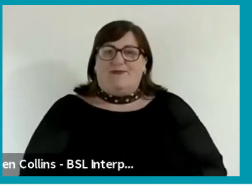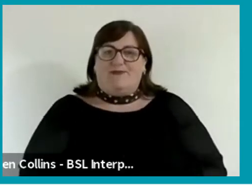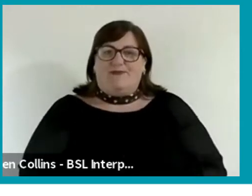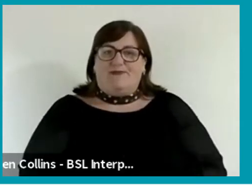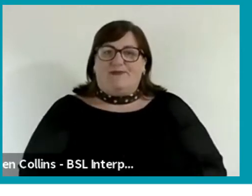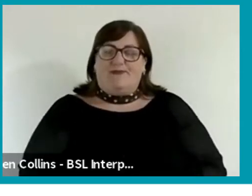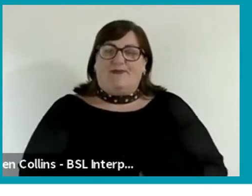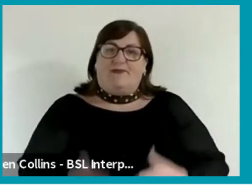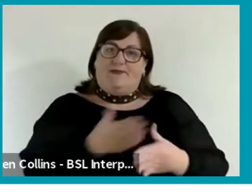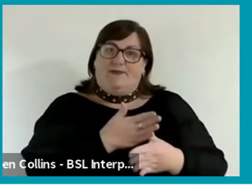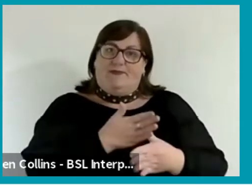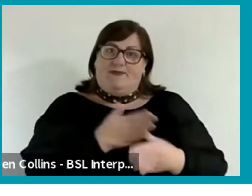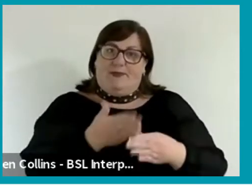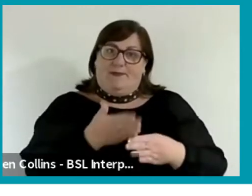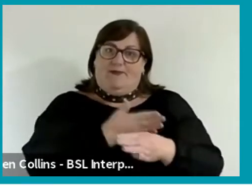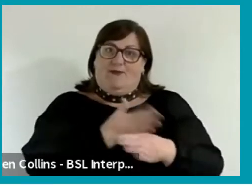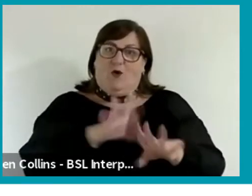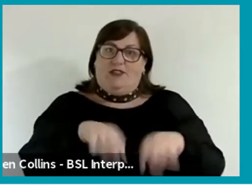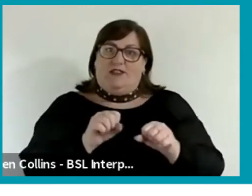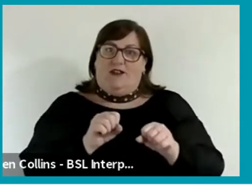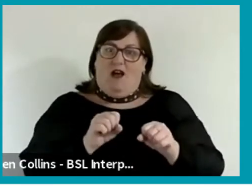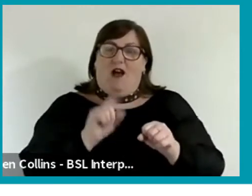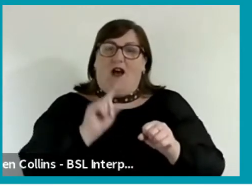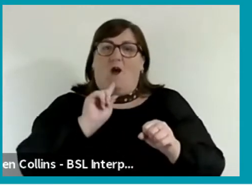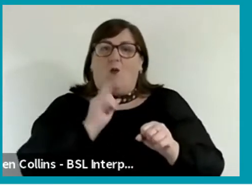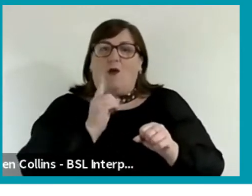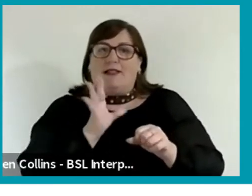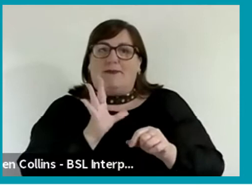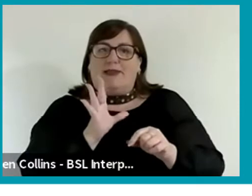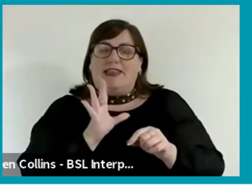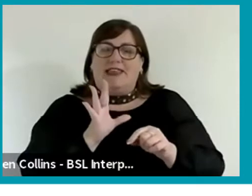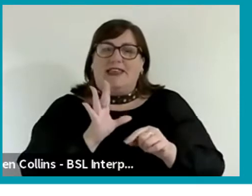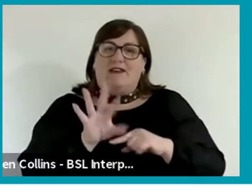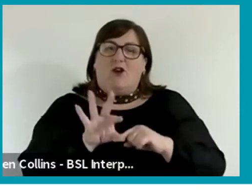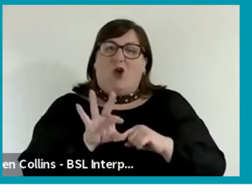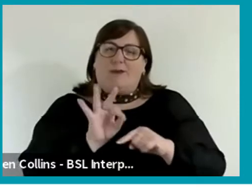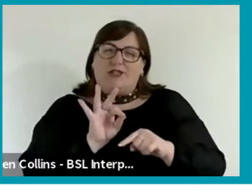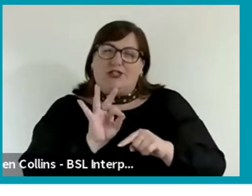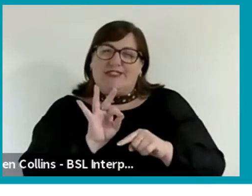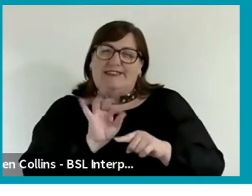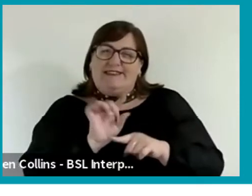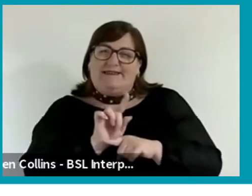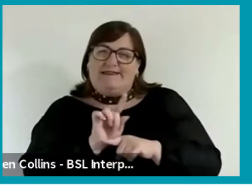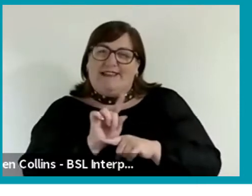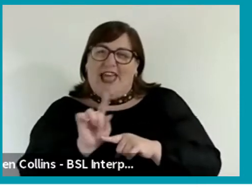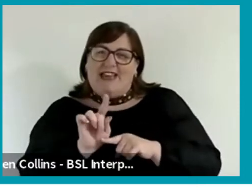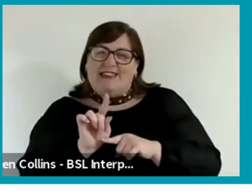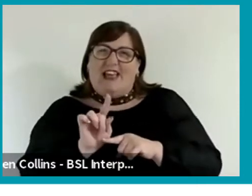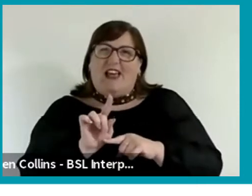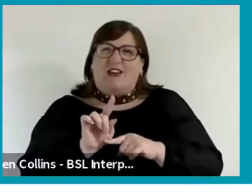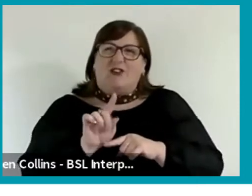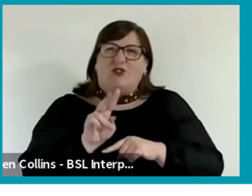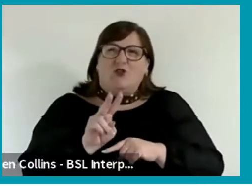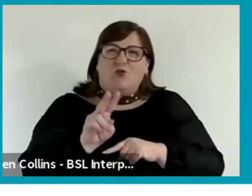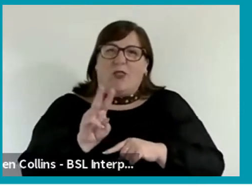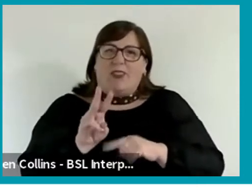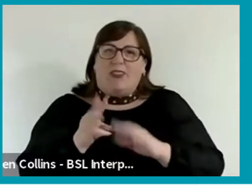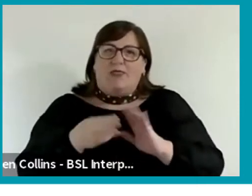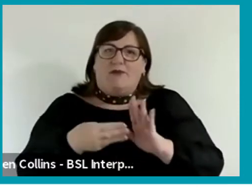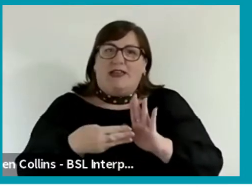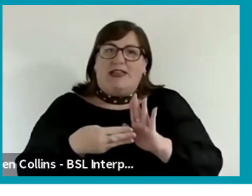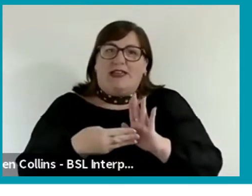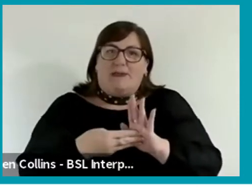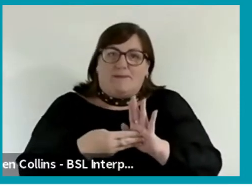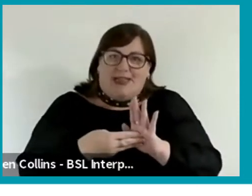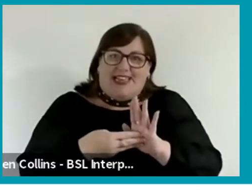at the end of this session, which can take up to about 30 to 40 minutes, where we will explore various things with regards to the world of work. You